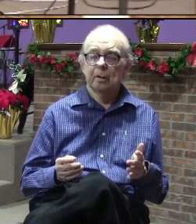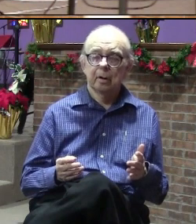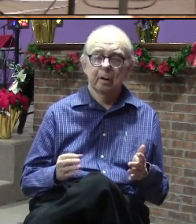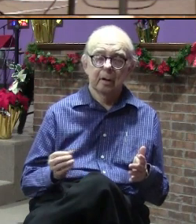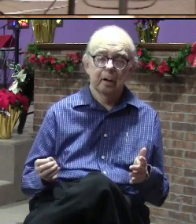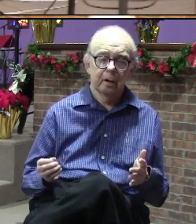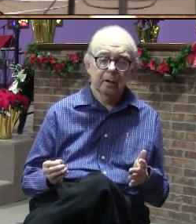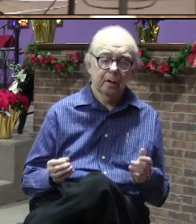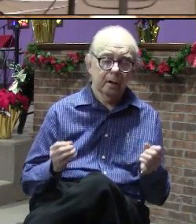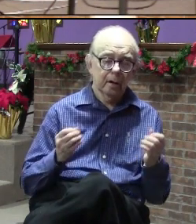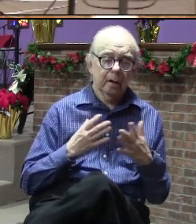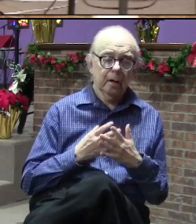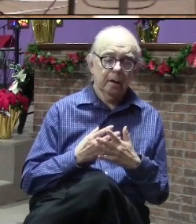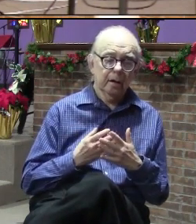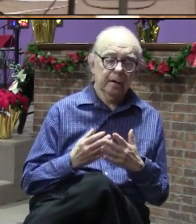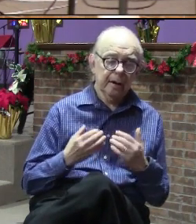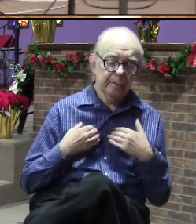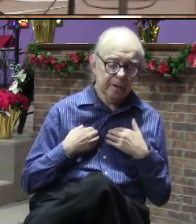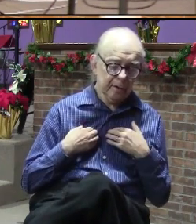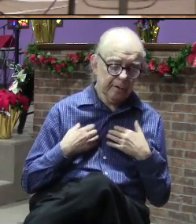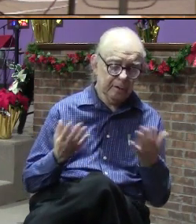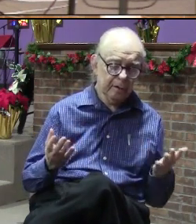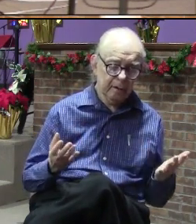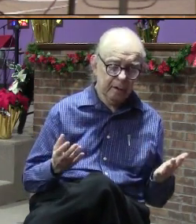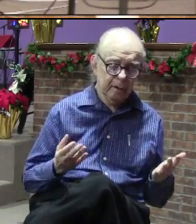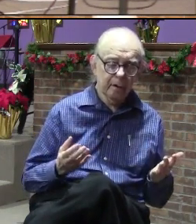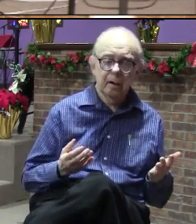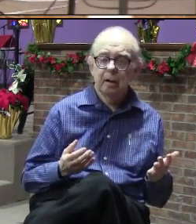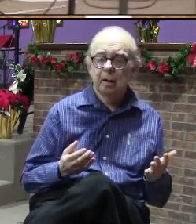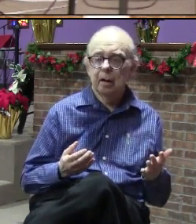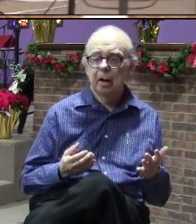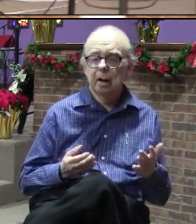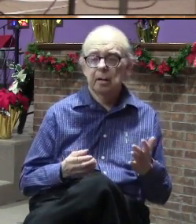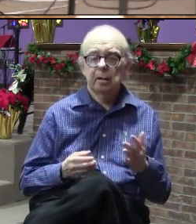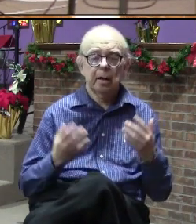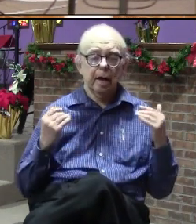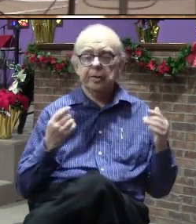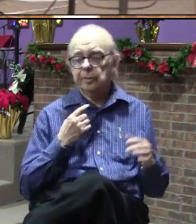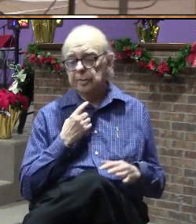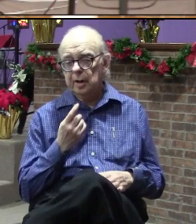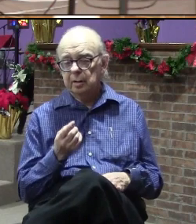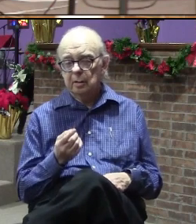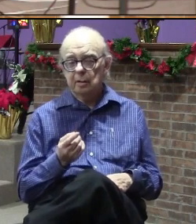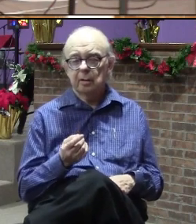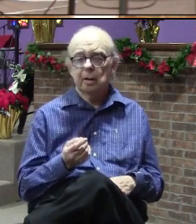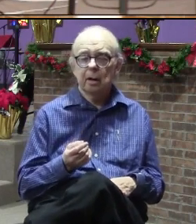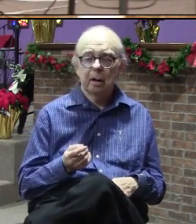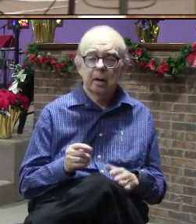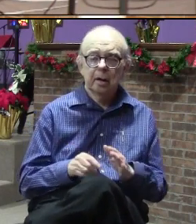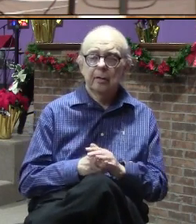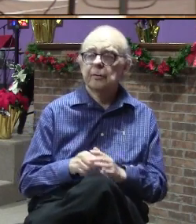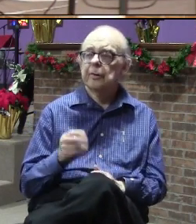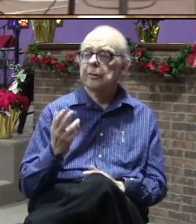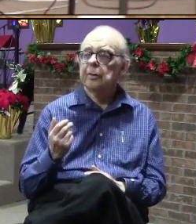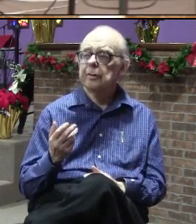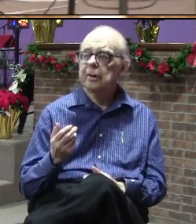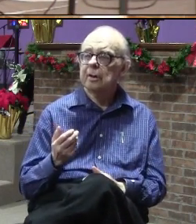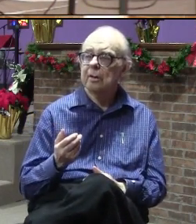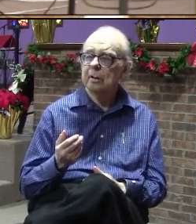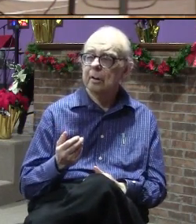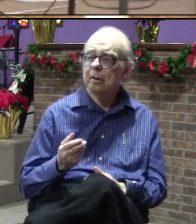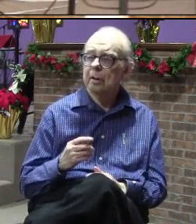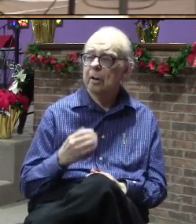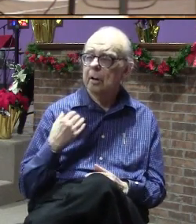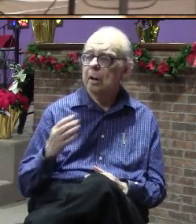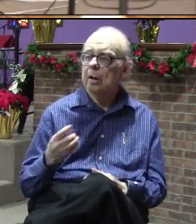And he was terrified and overcome with fear. Now look at what the angel said in verse number 13. But